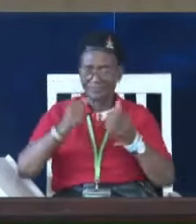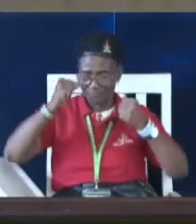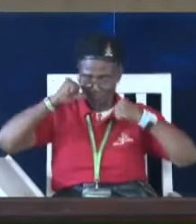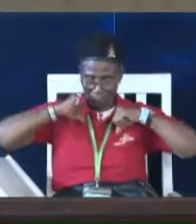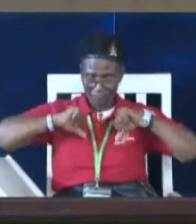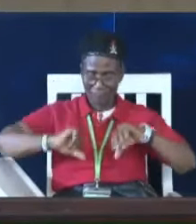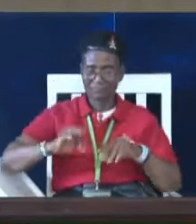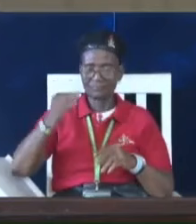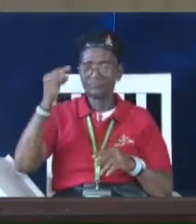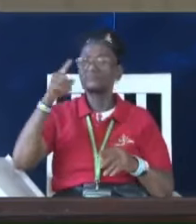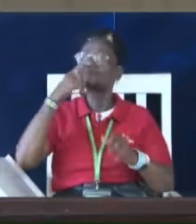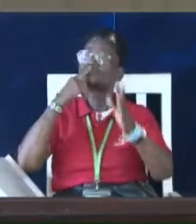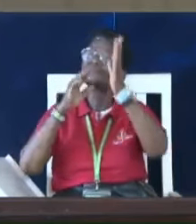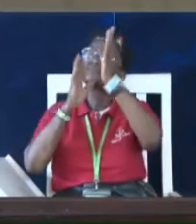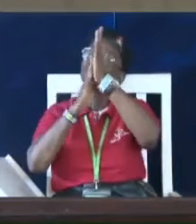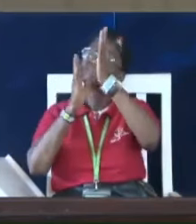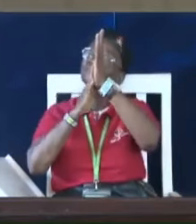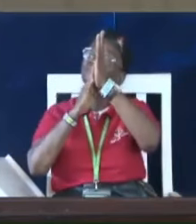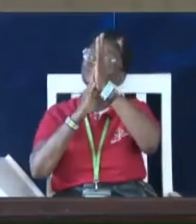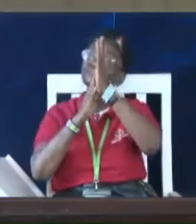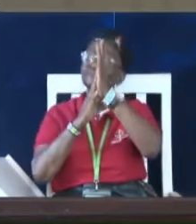praise.